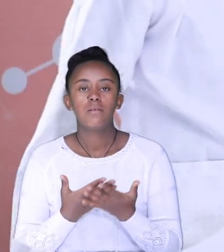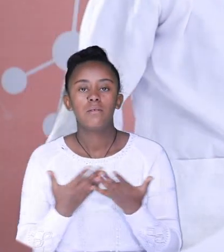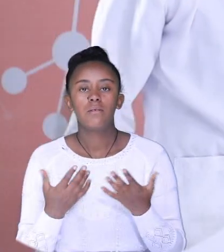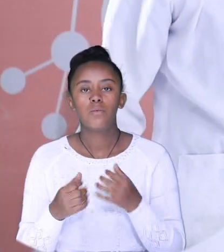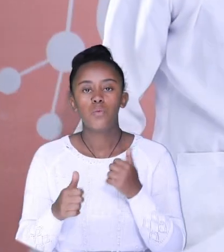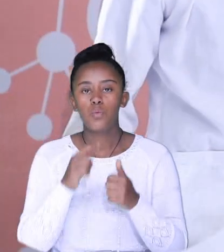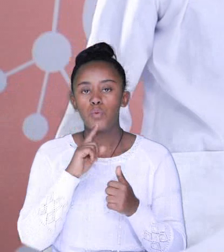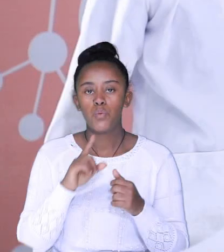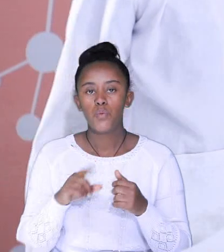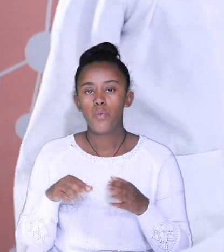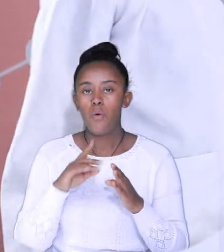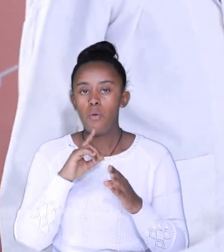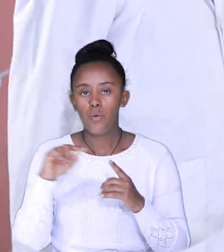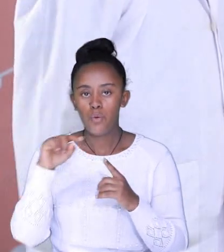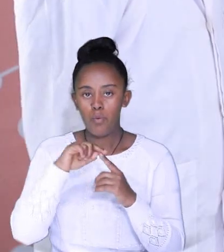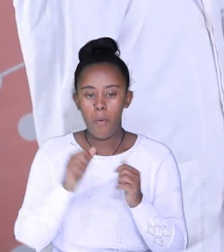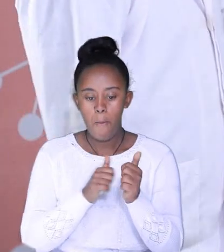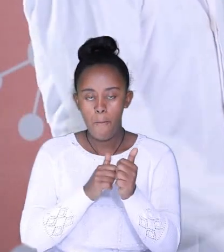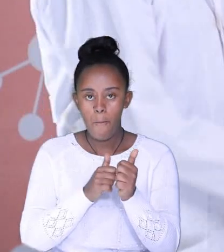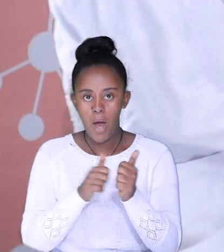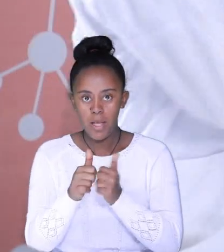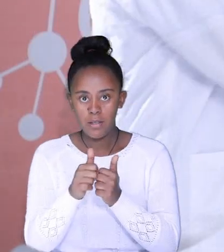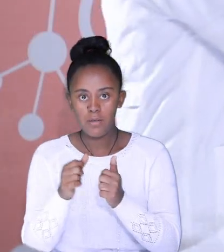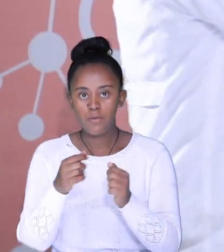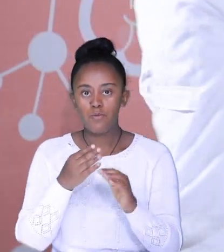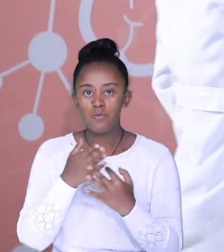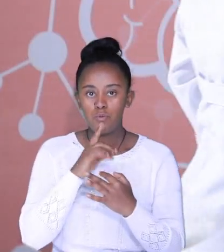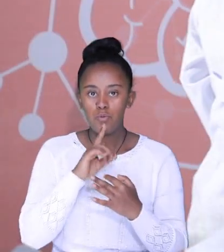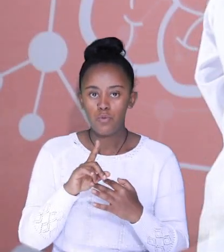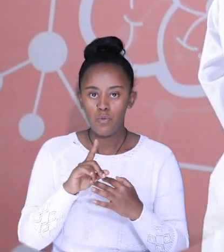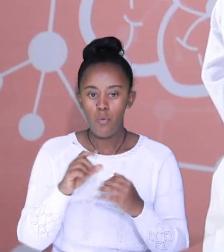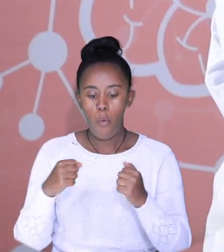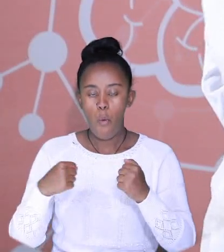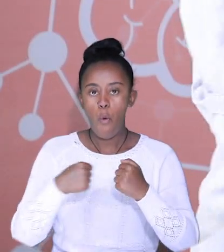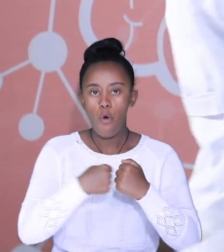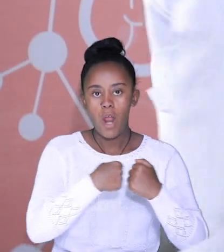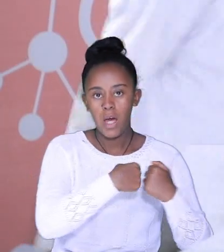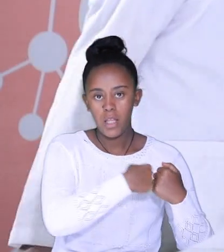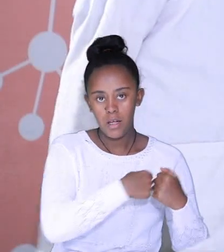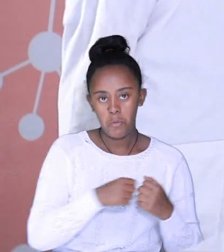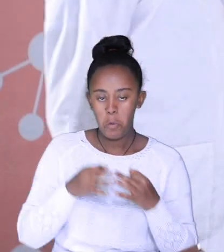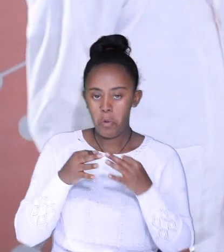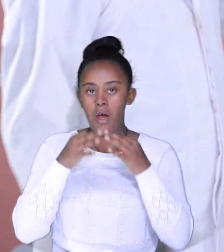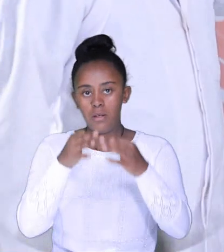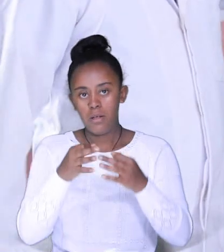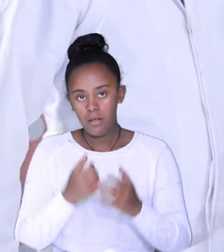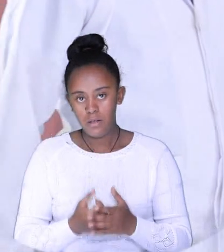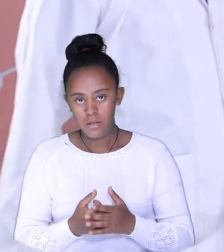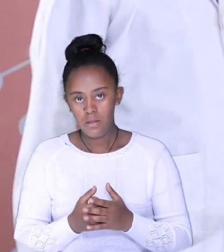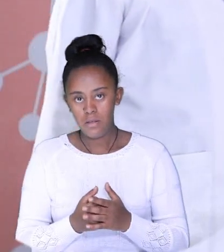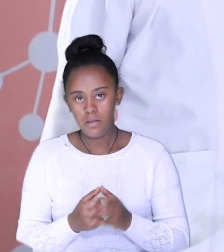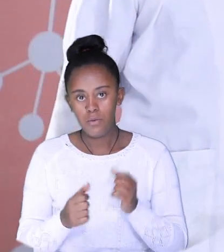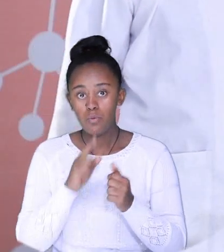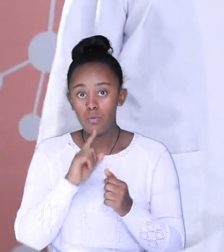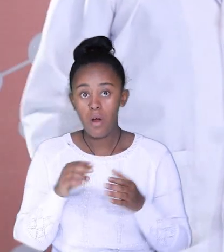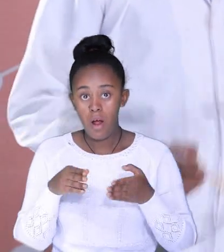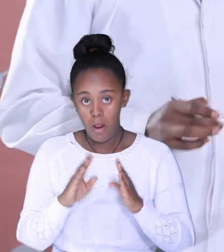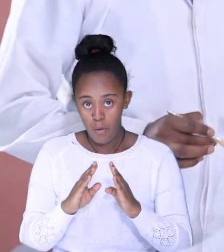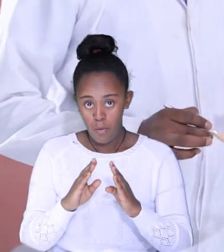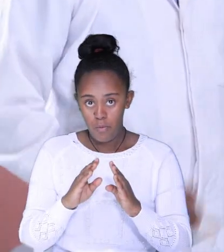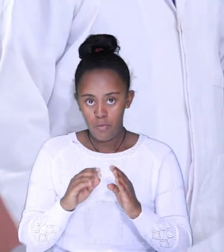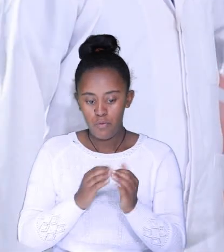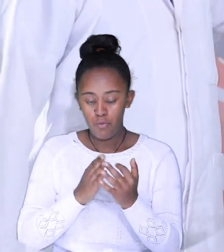which do allow that to pass through them are called conductor. Materials which do allow heat